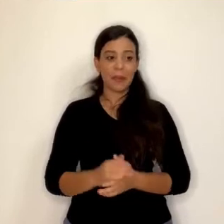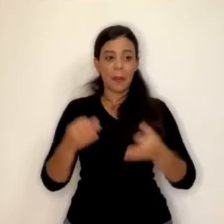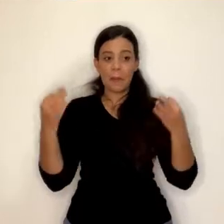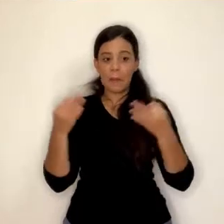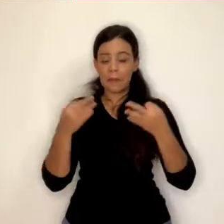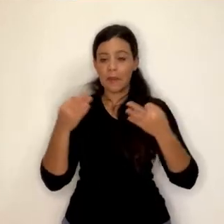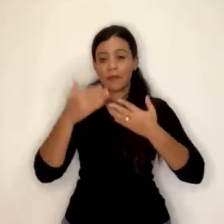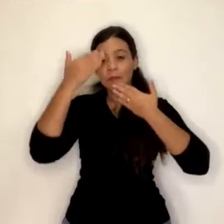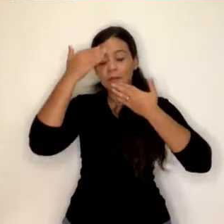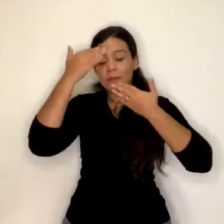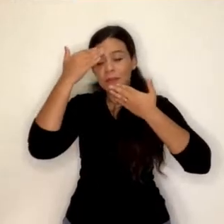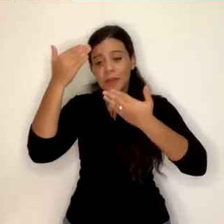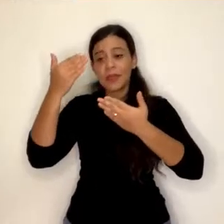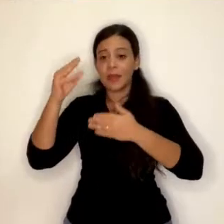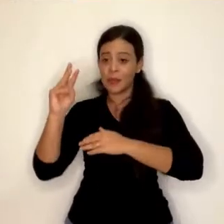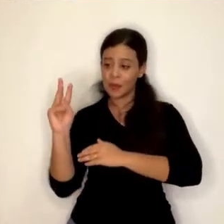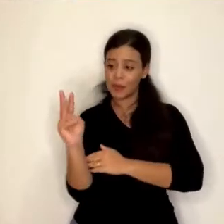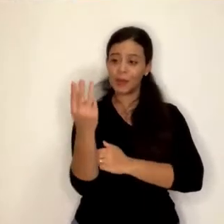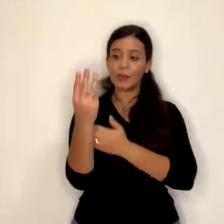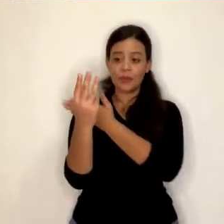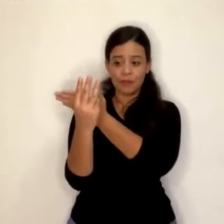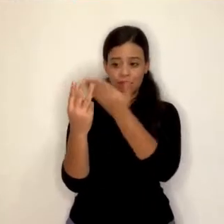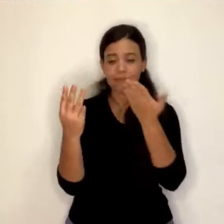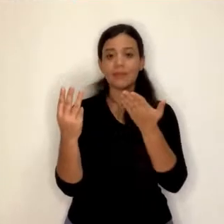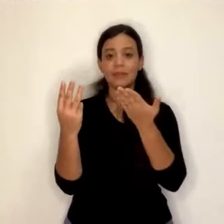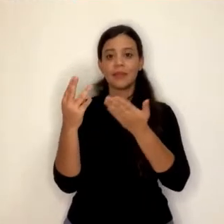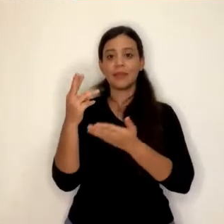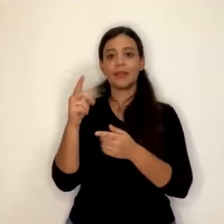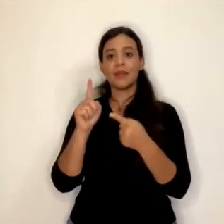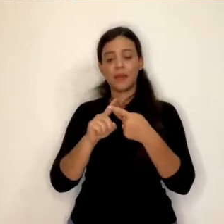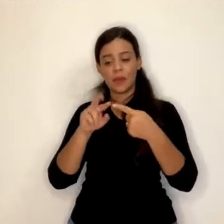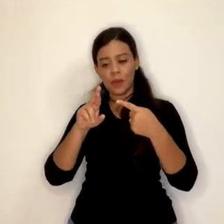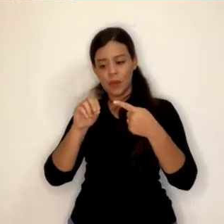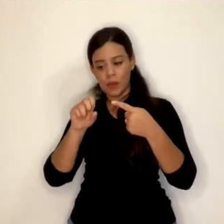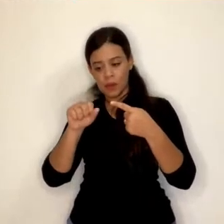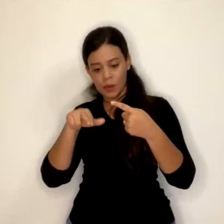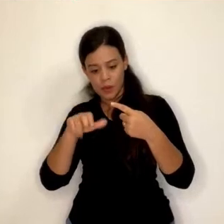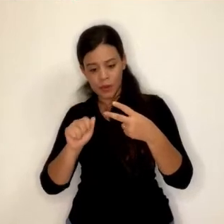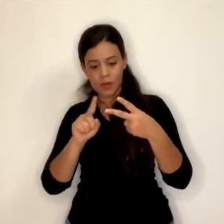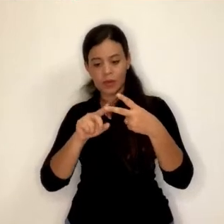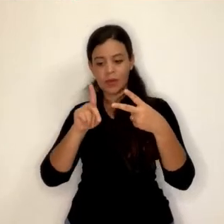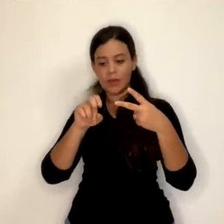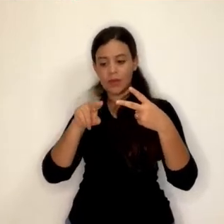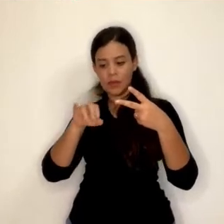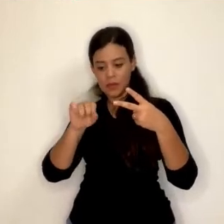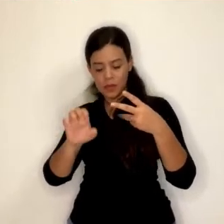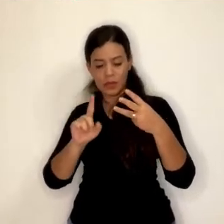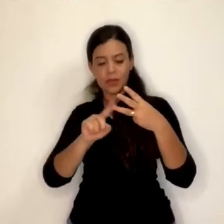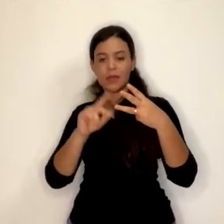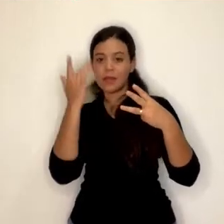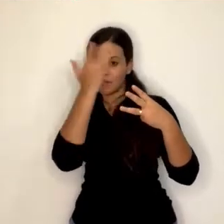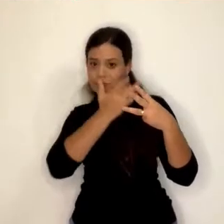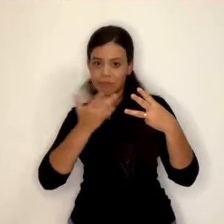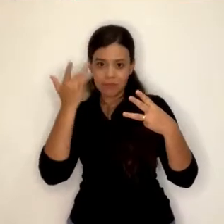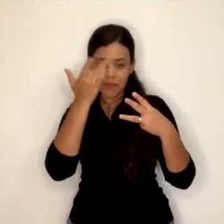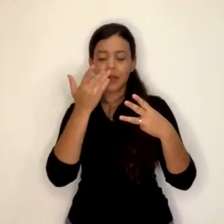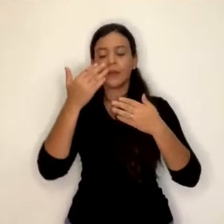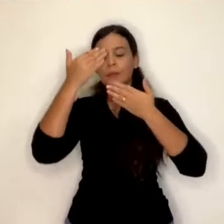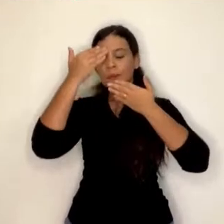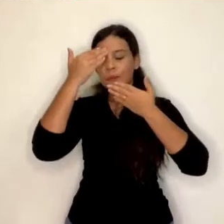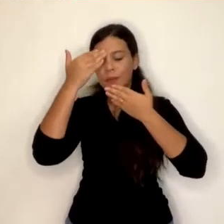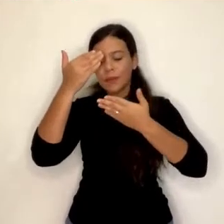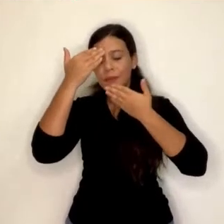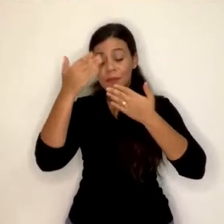that needs to be curbed. I would like to then thank you all and thank you all members